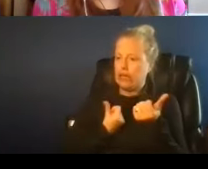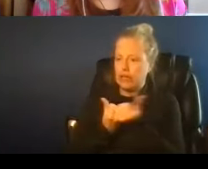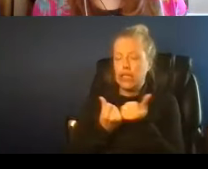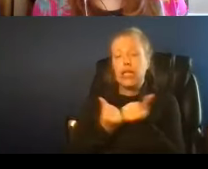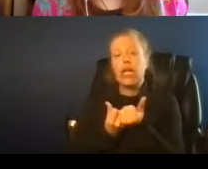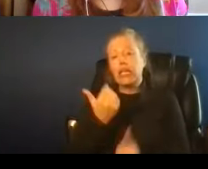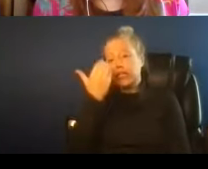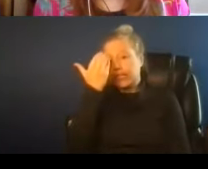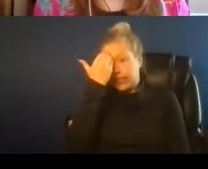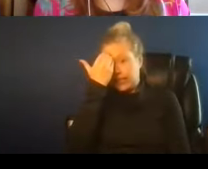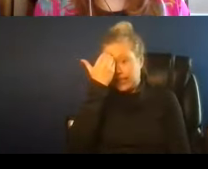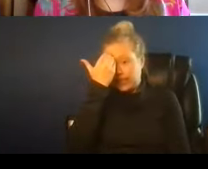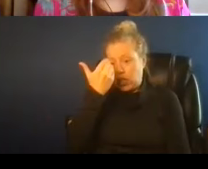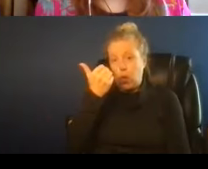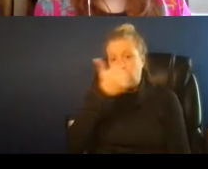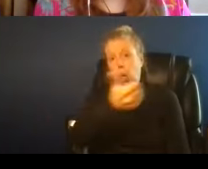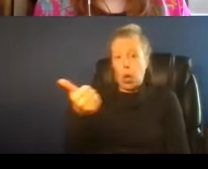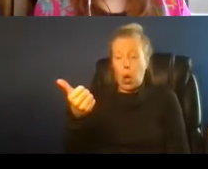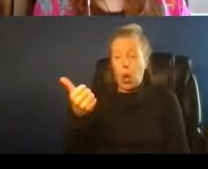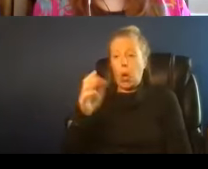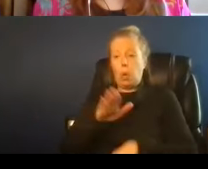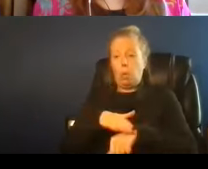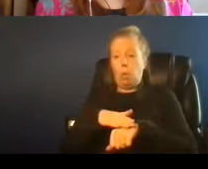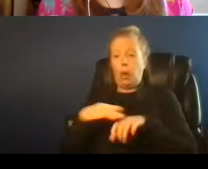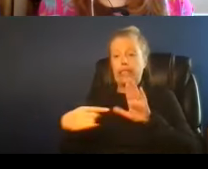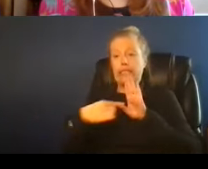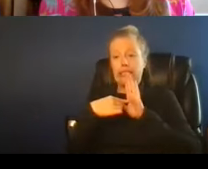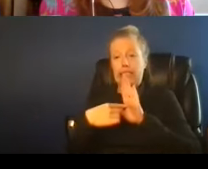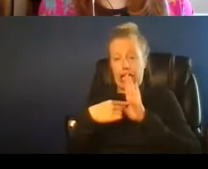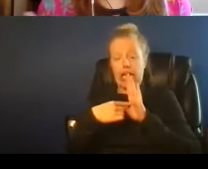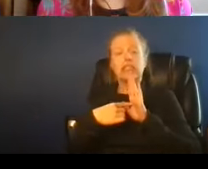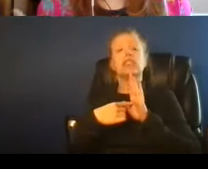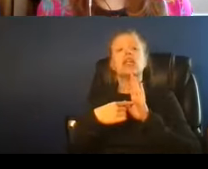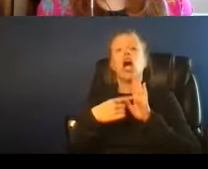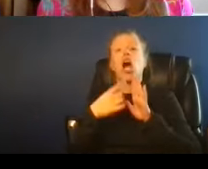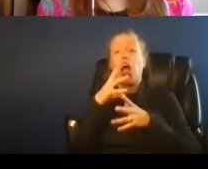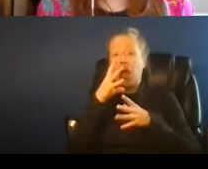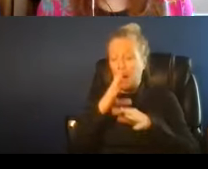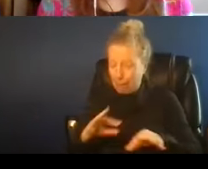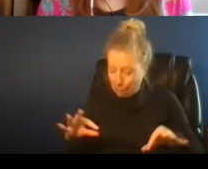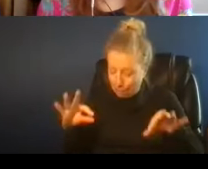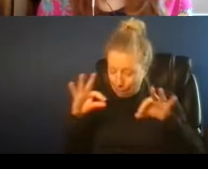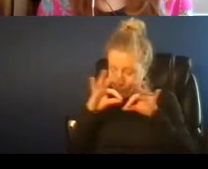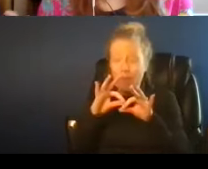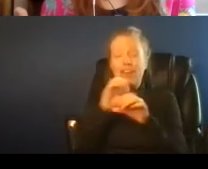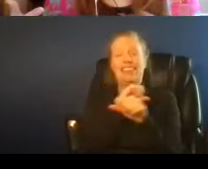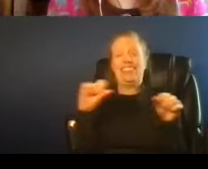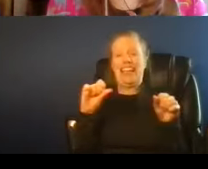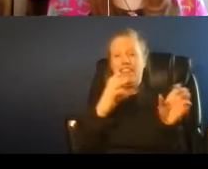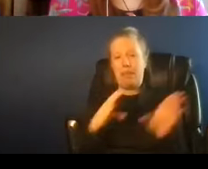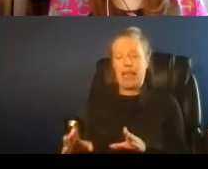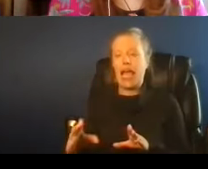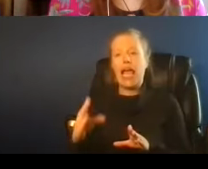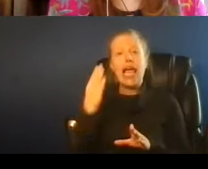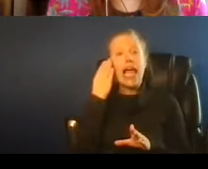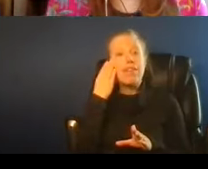a really important part of any safety plan. You won't know when to deploy your safety plan if you don't